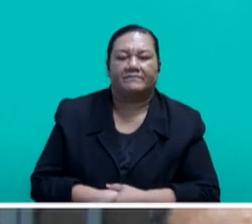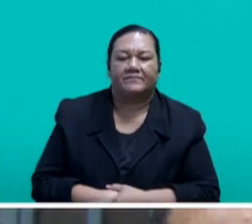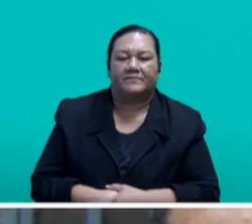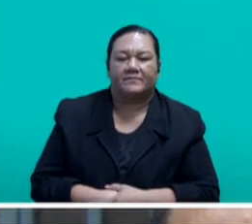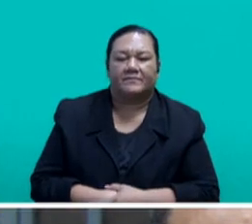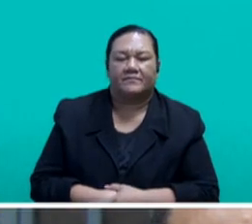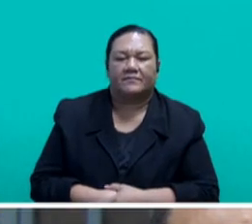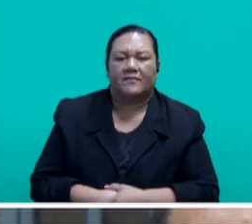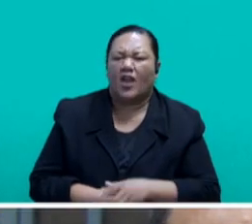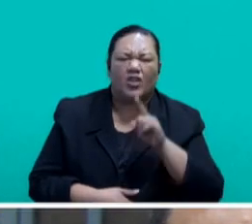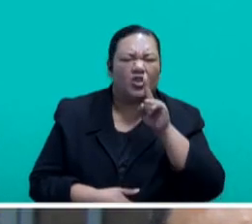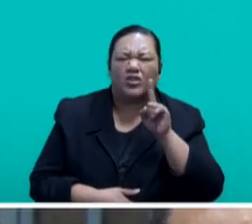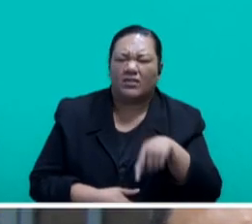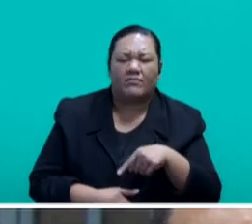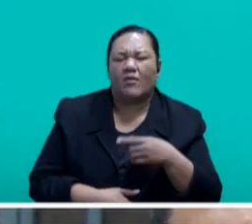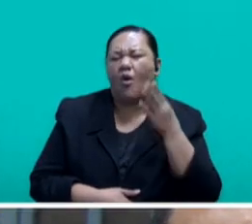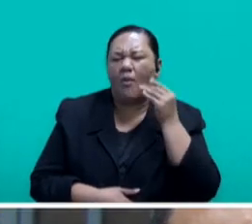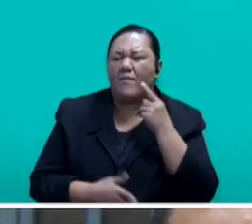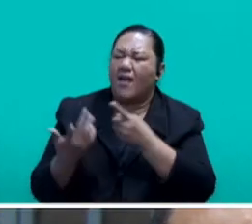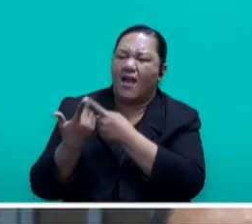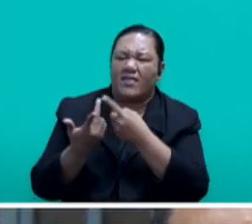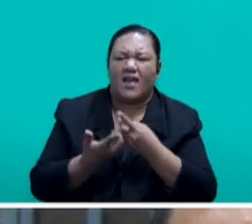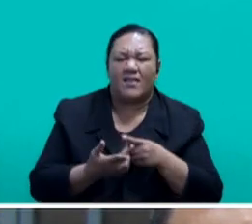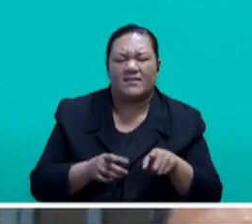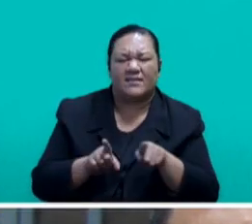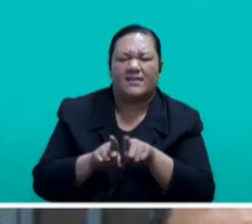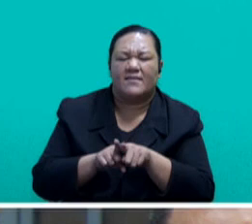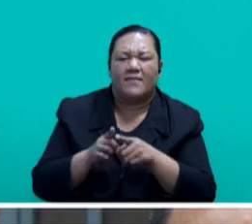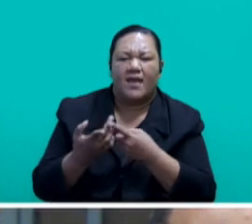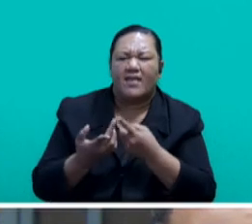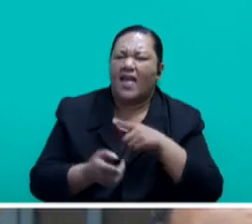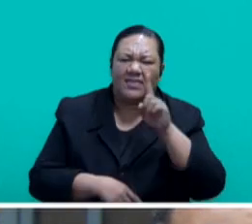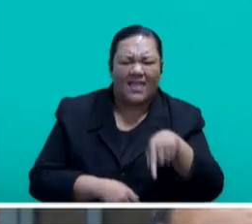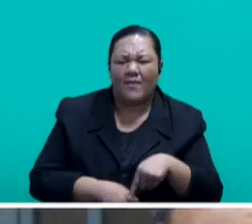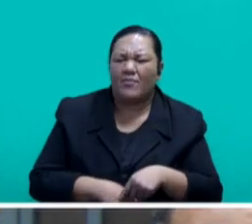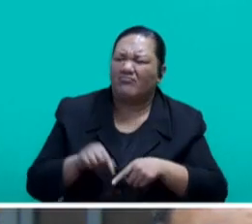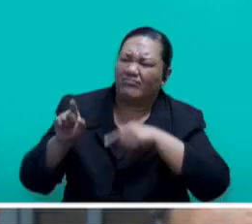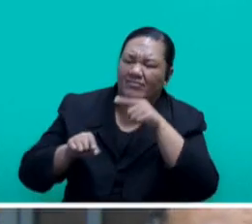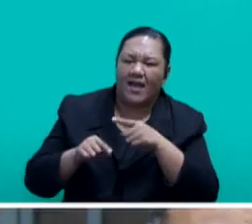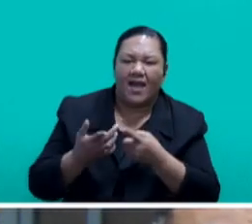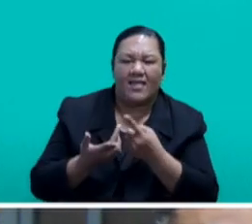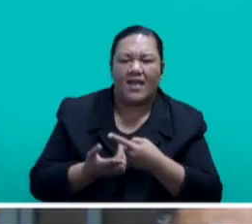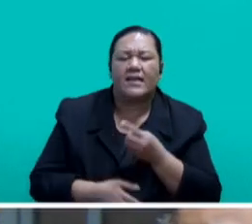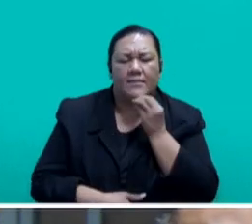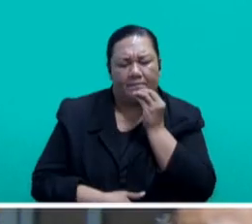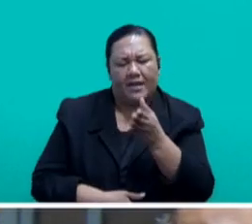Don't try to be like others. Don't emulate others. Speak the